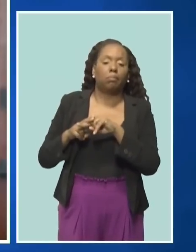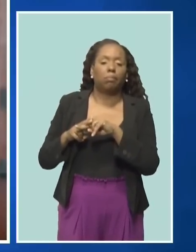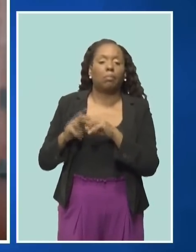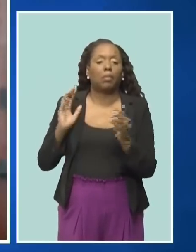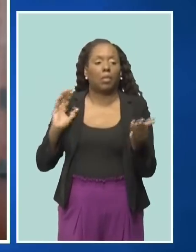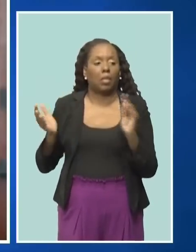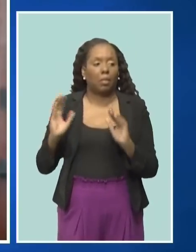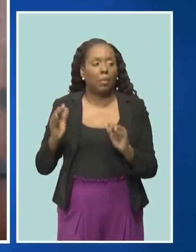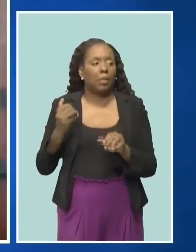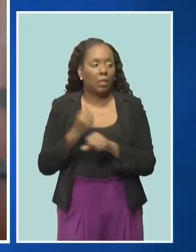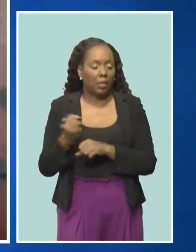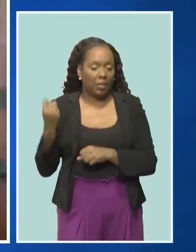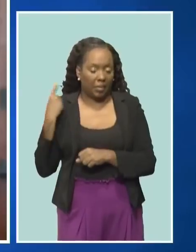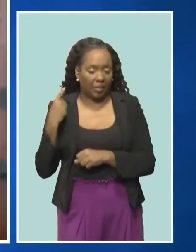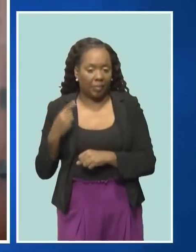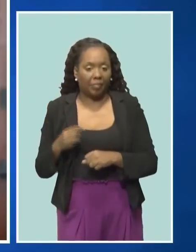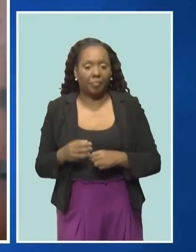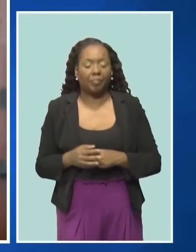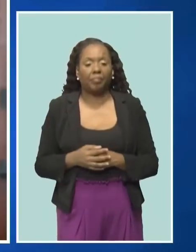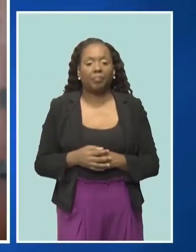year.